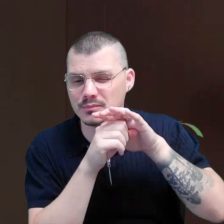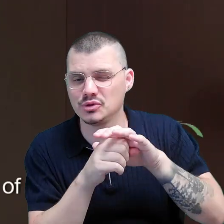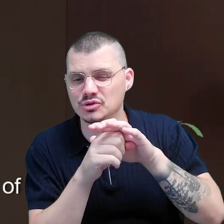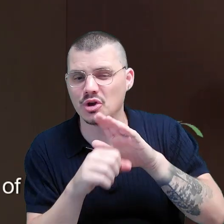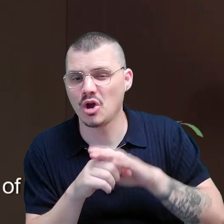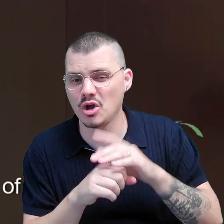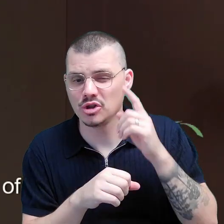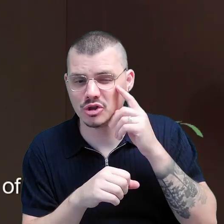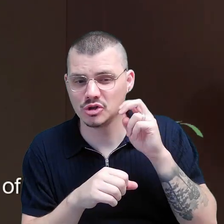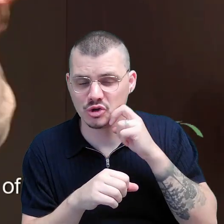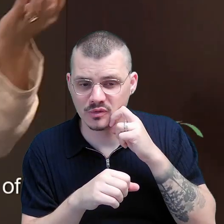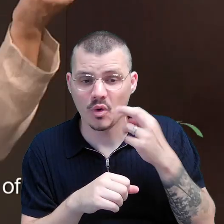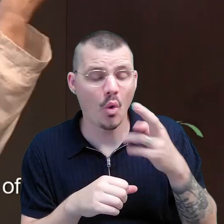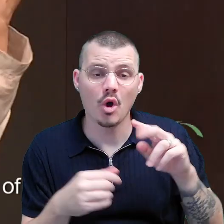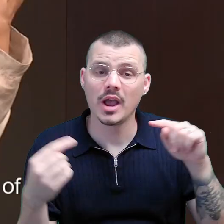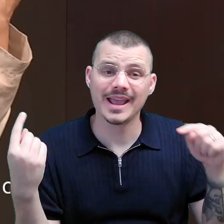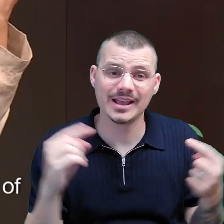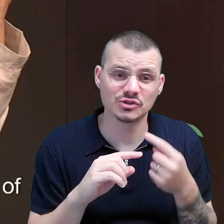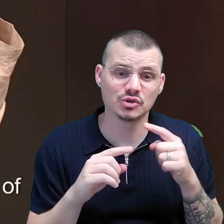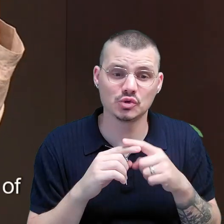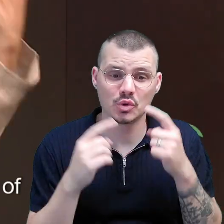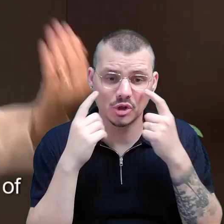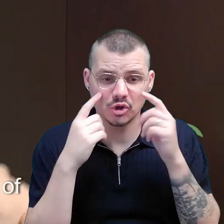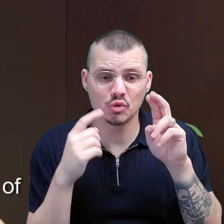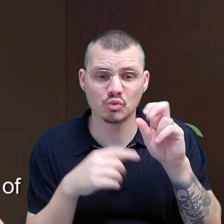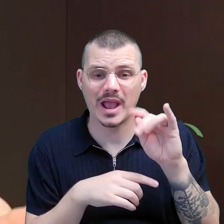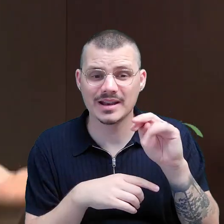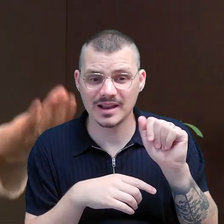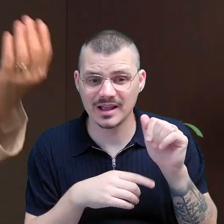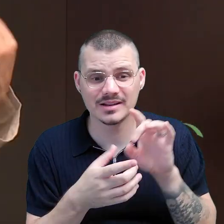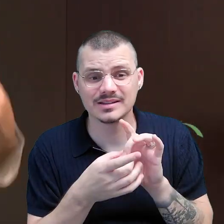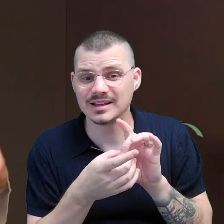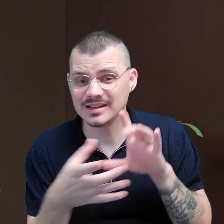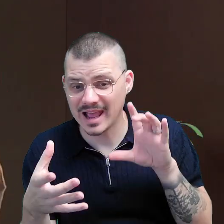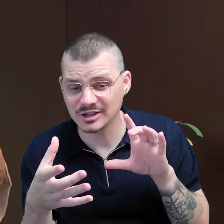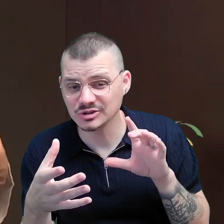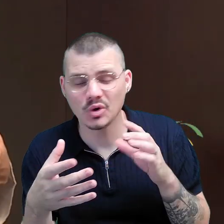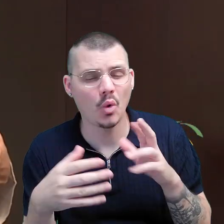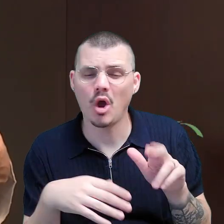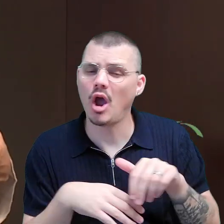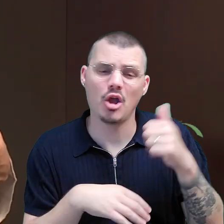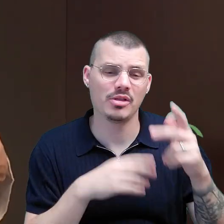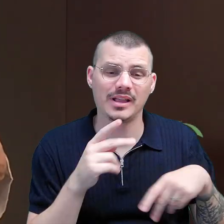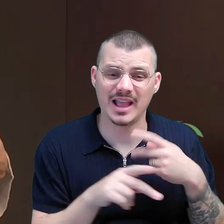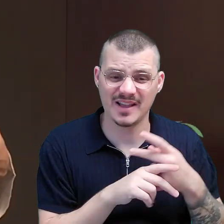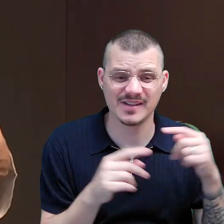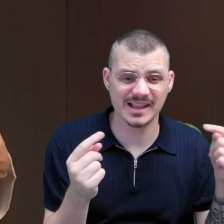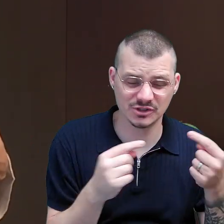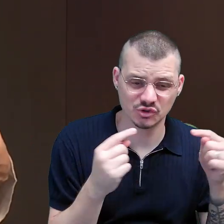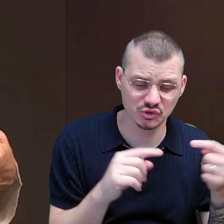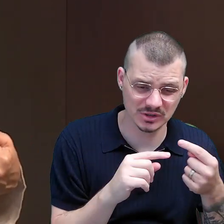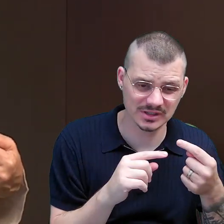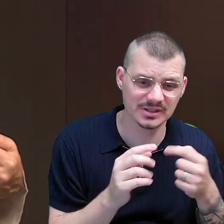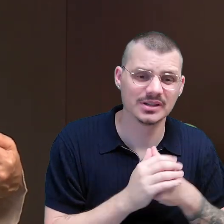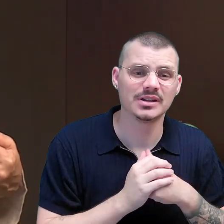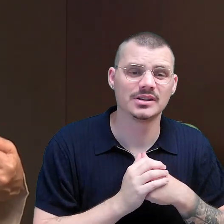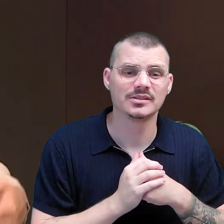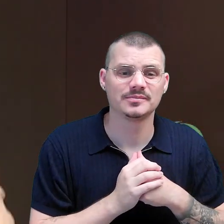nerves, to an injury to the retina, a detachment of the retina or other injury,